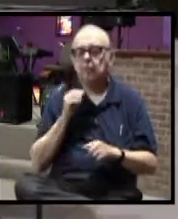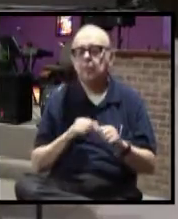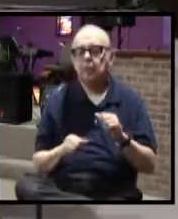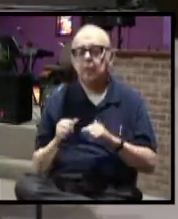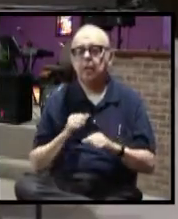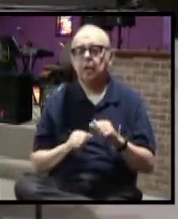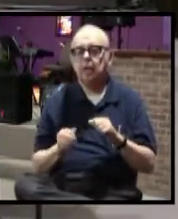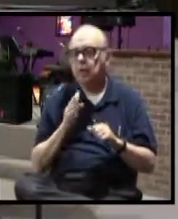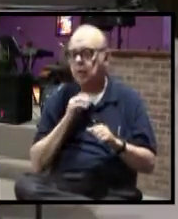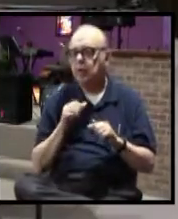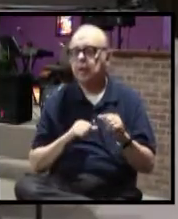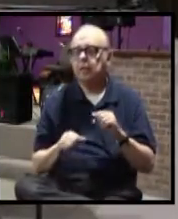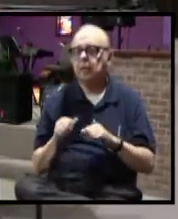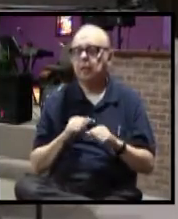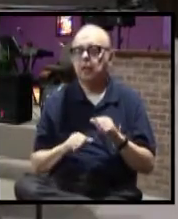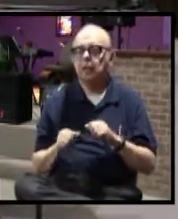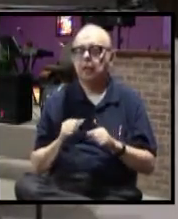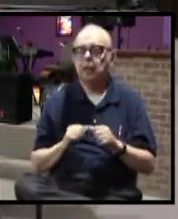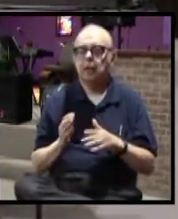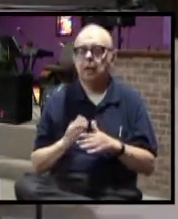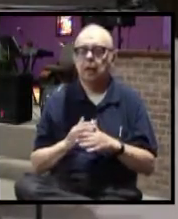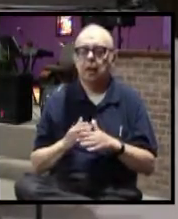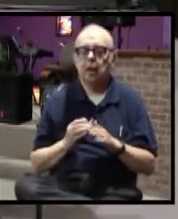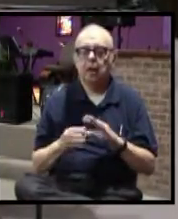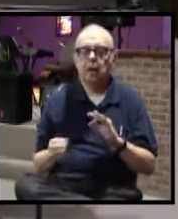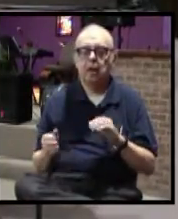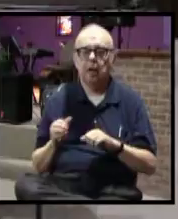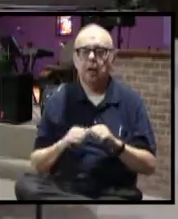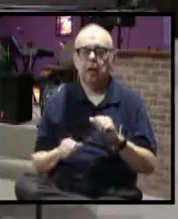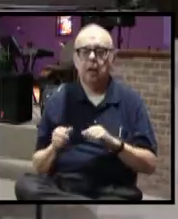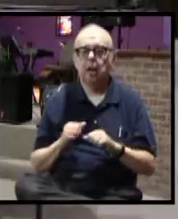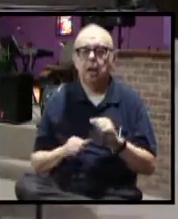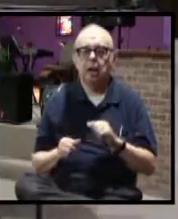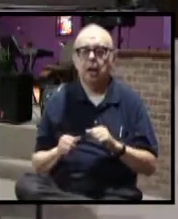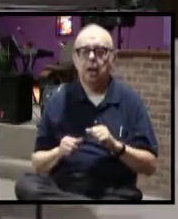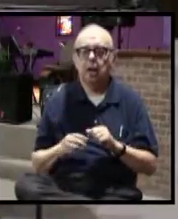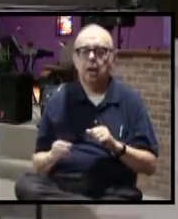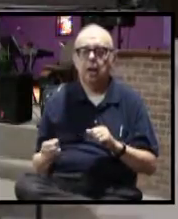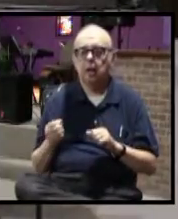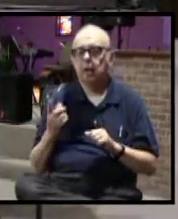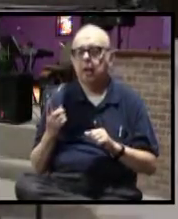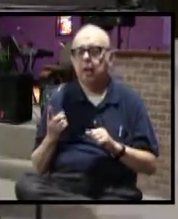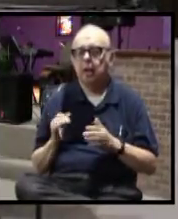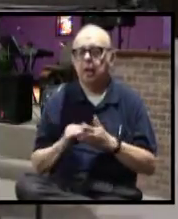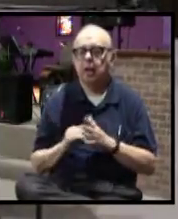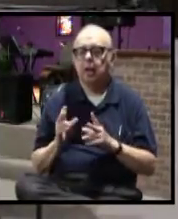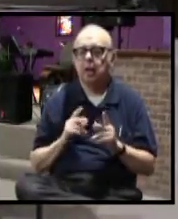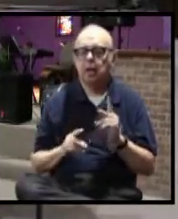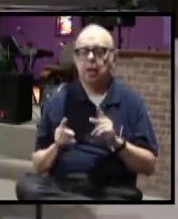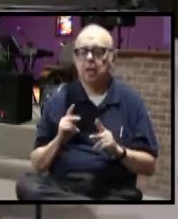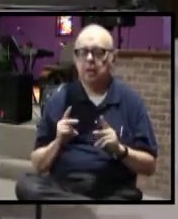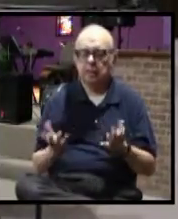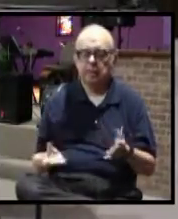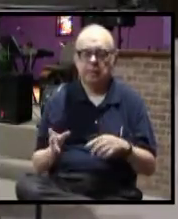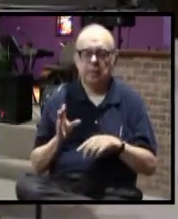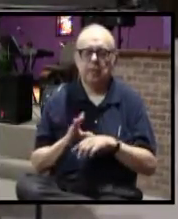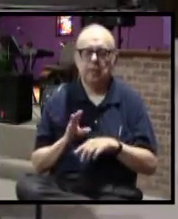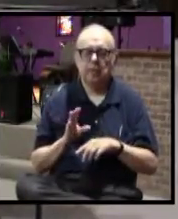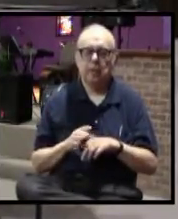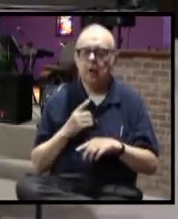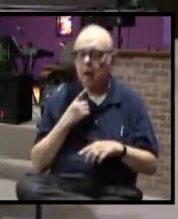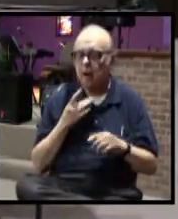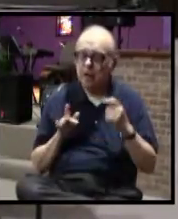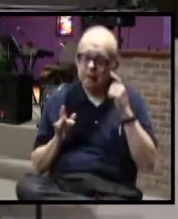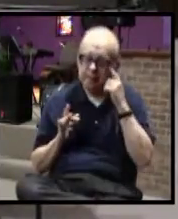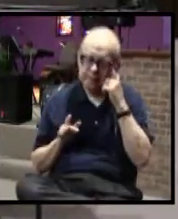I'm getting to know one another and talking to one another and sharing stories with one another. And understanding that people in